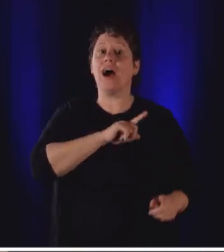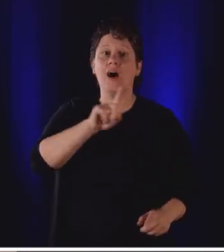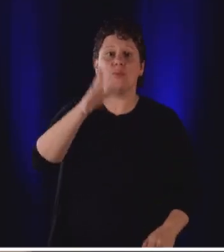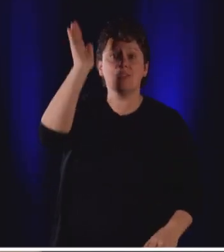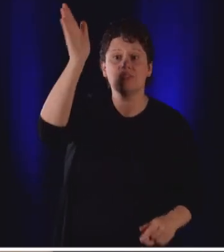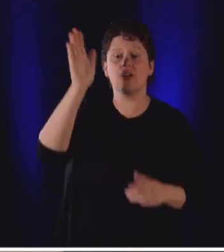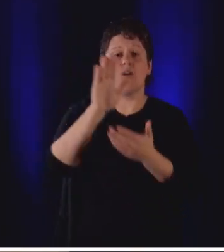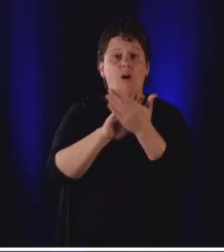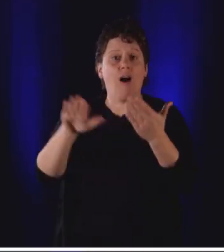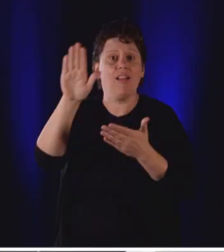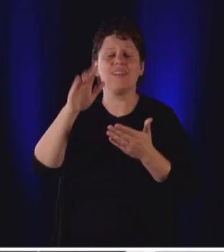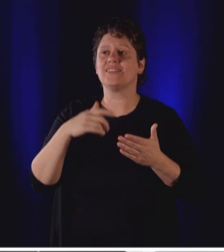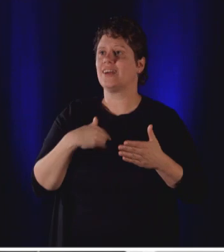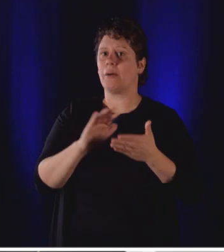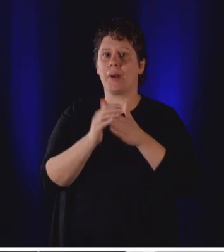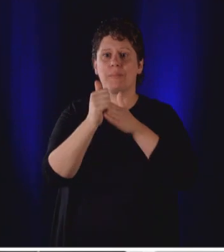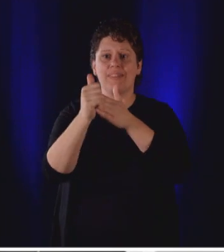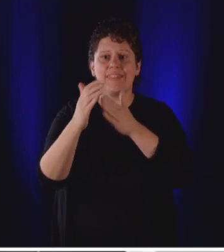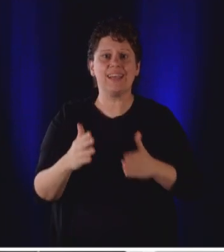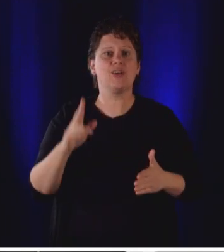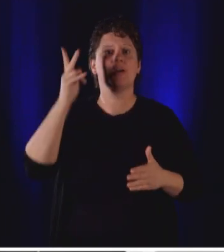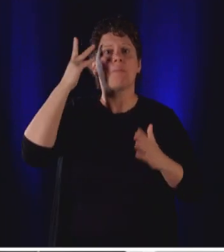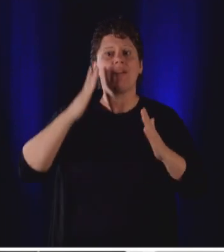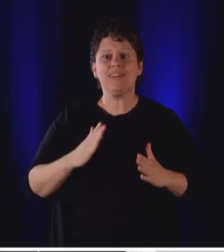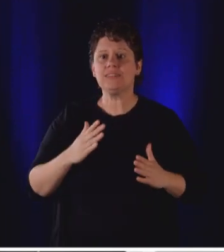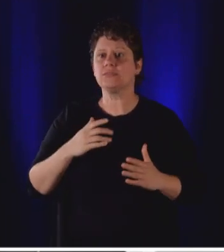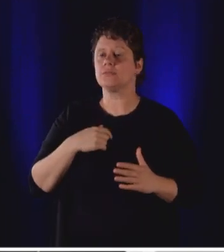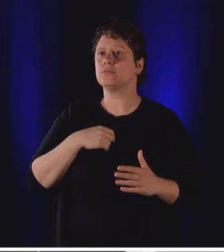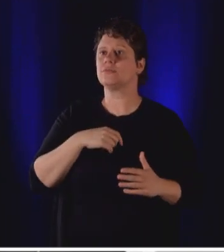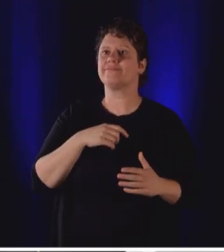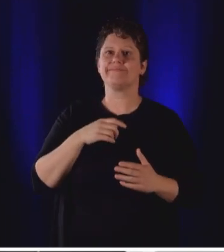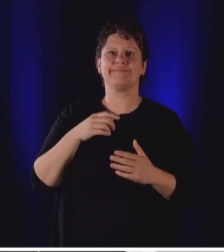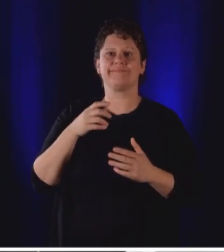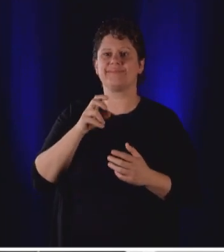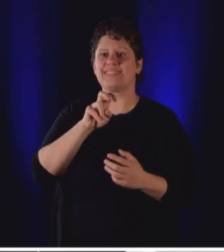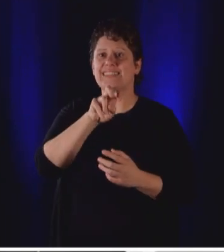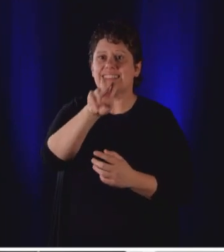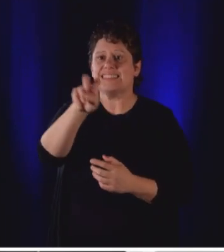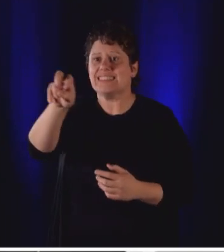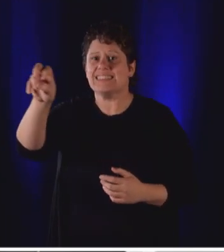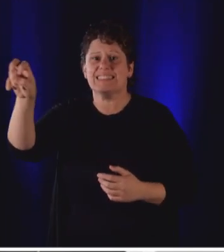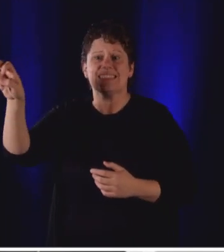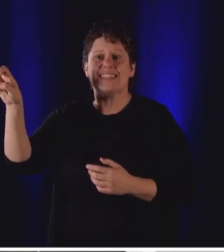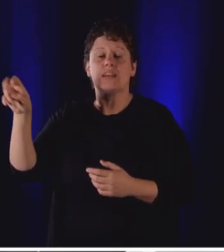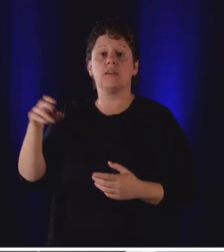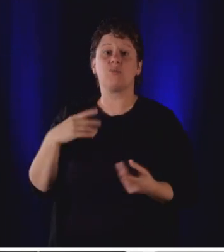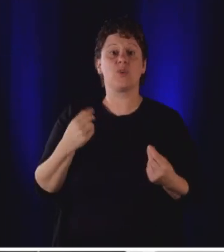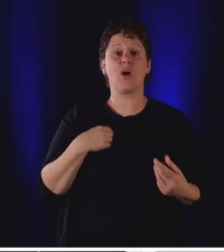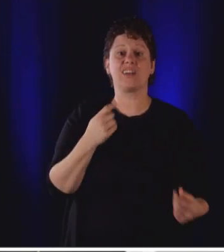work, and I even got to say, fuck the police, at a university on my t-shirt.